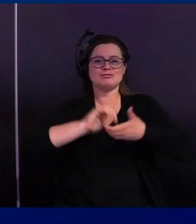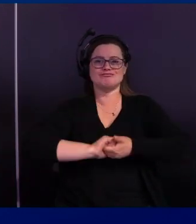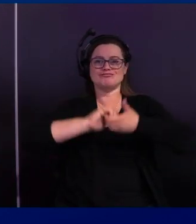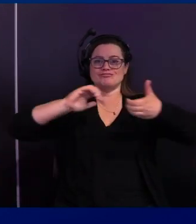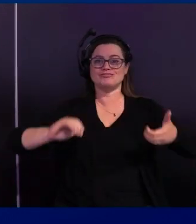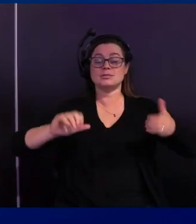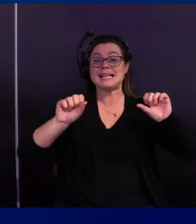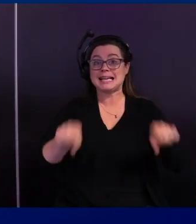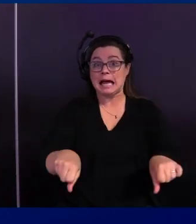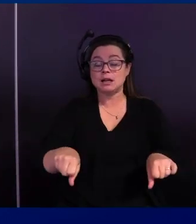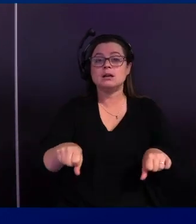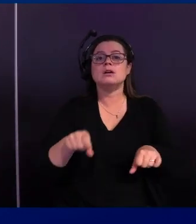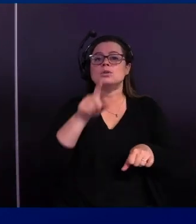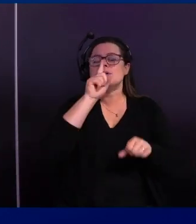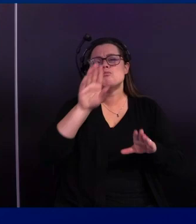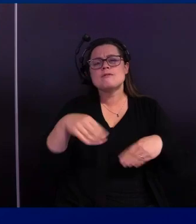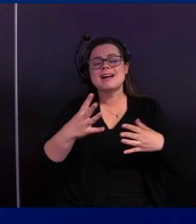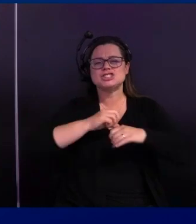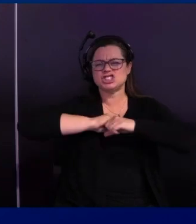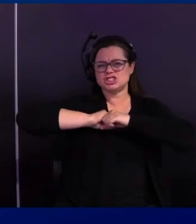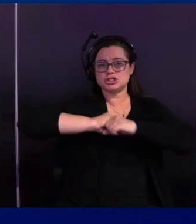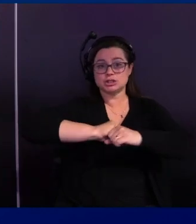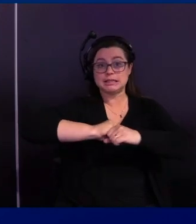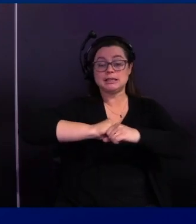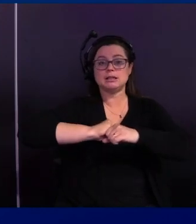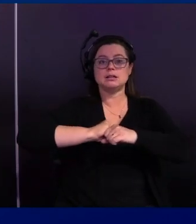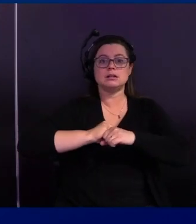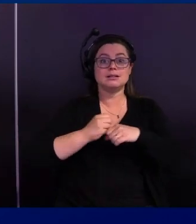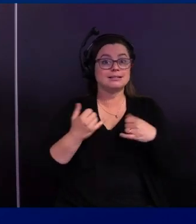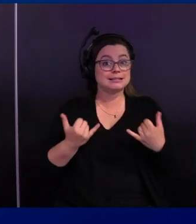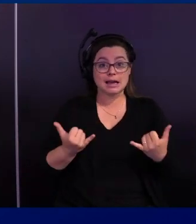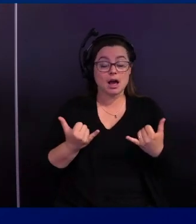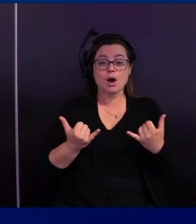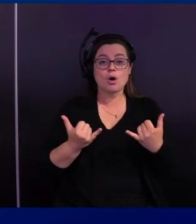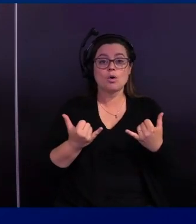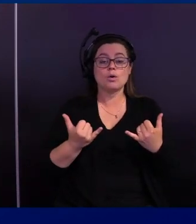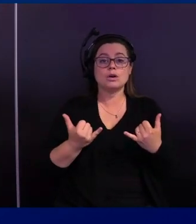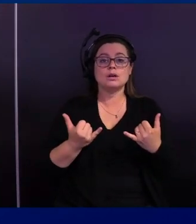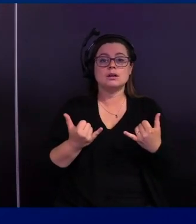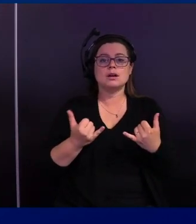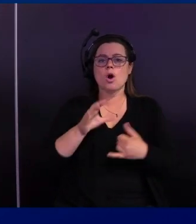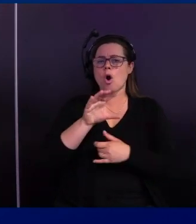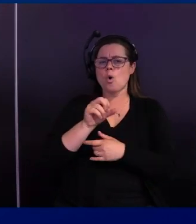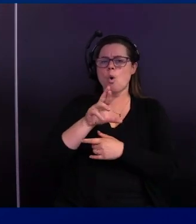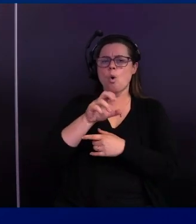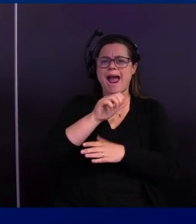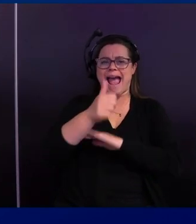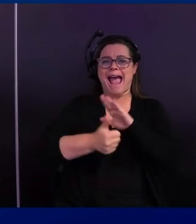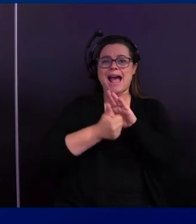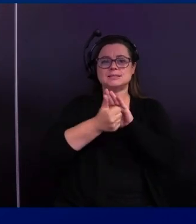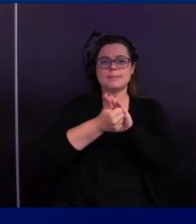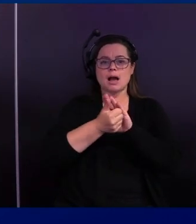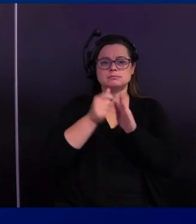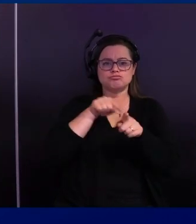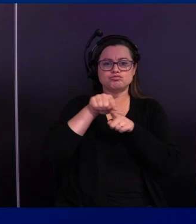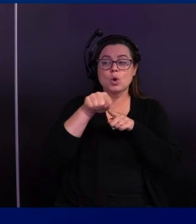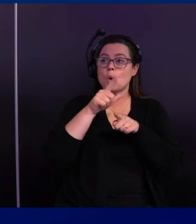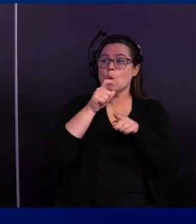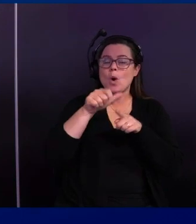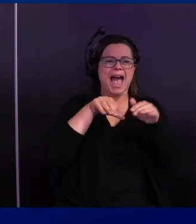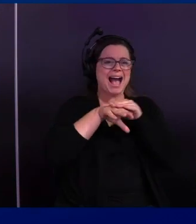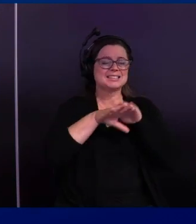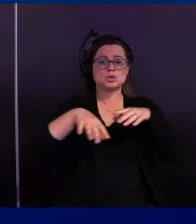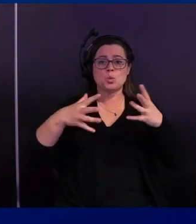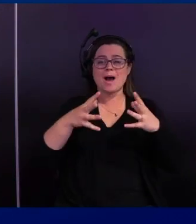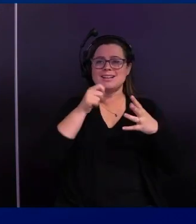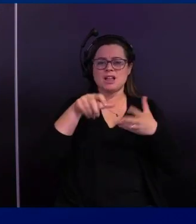It provides them security because now you don't have a core aspect of who has access to what intermingled in